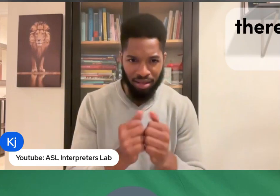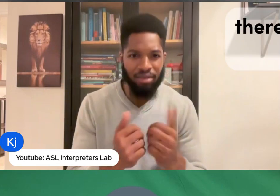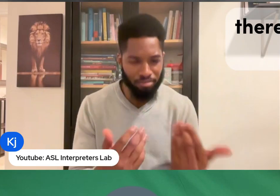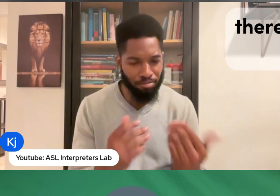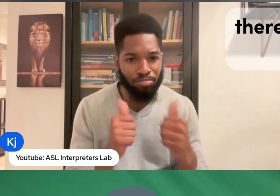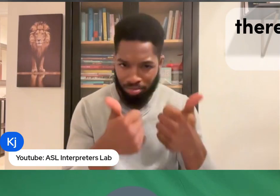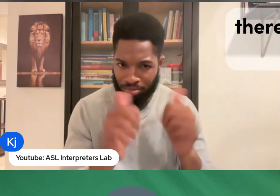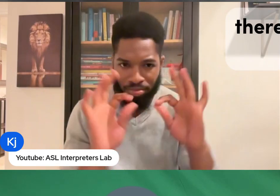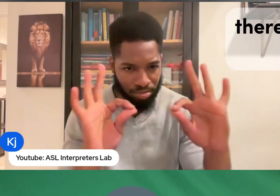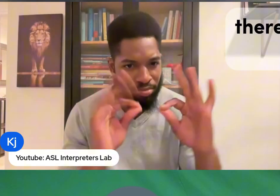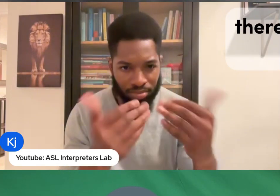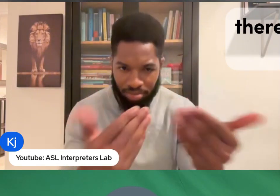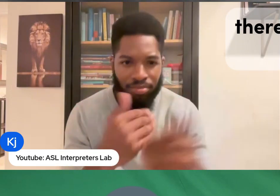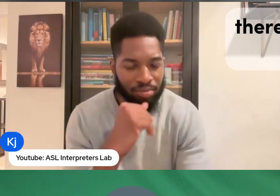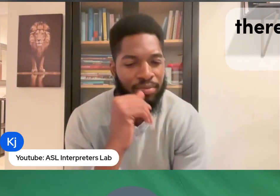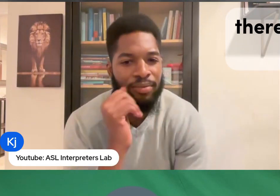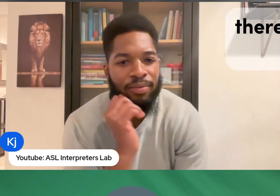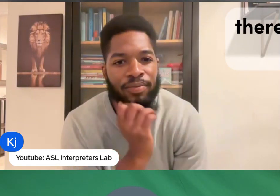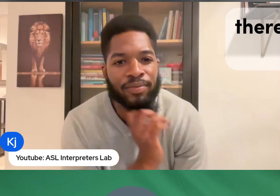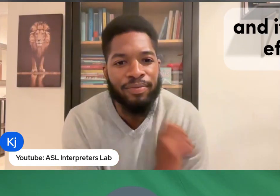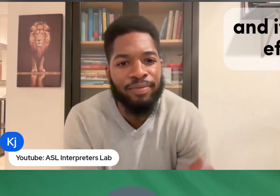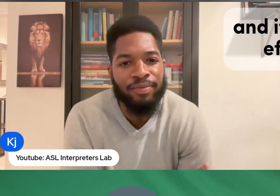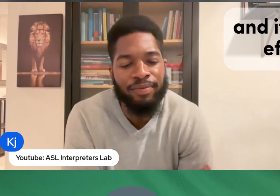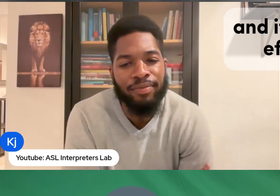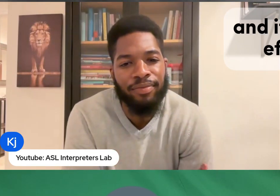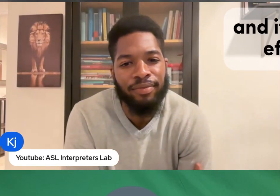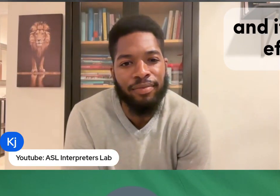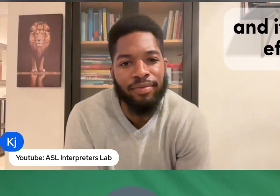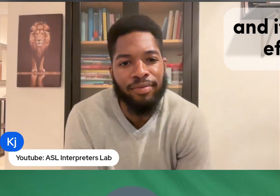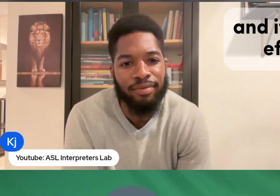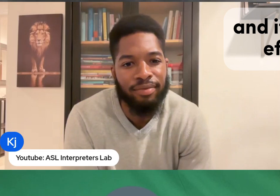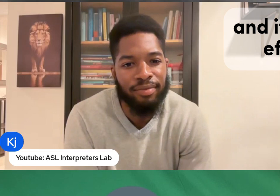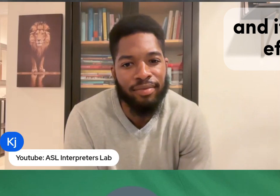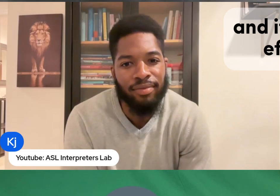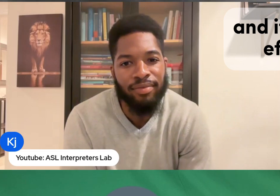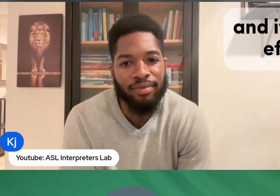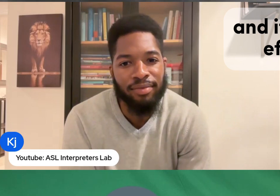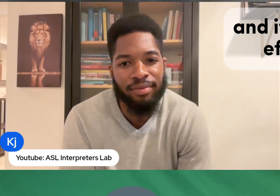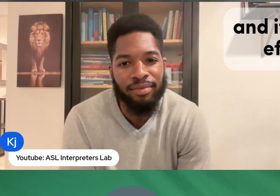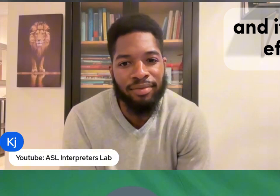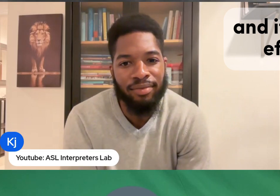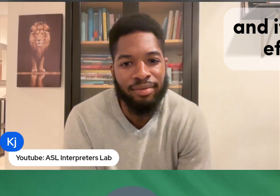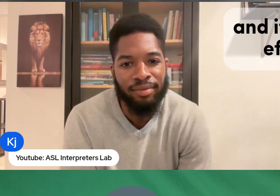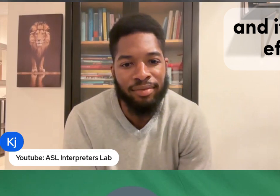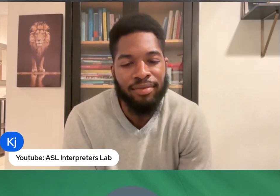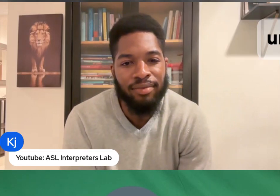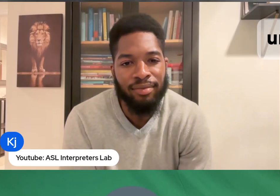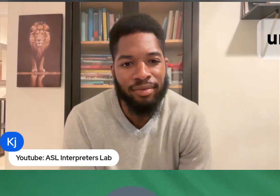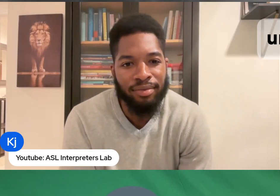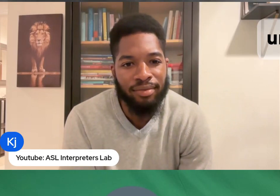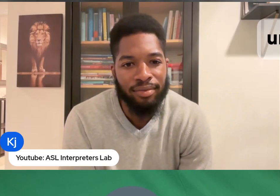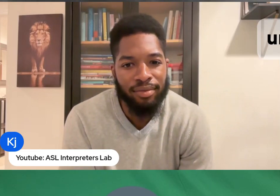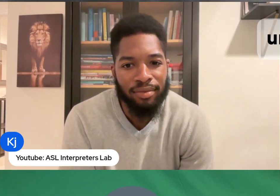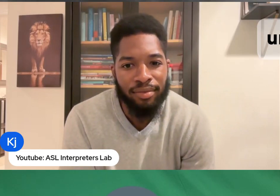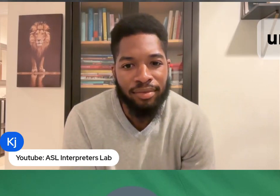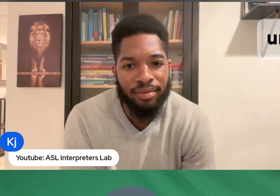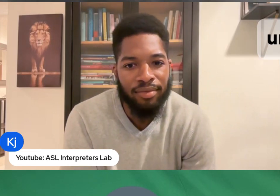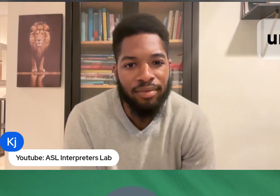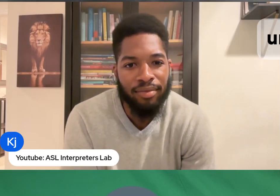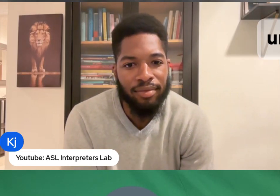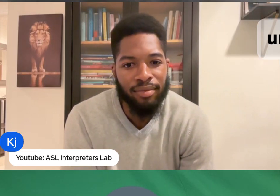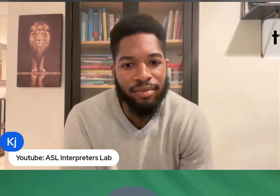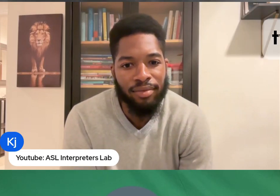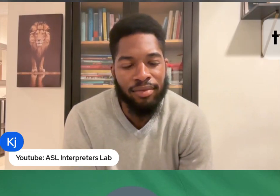was a workshop that I was involved in, and it was about communicating effectively with millennials. Um, and it